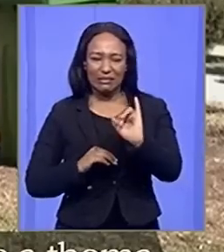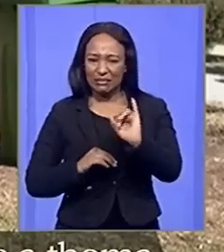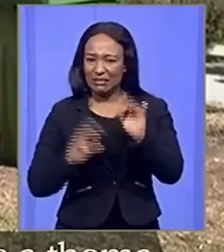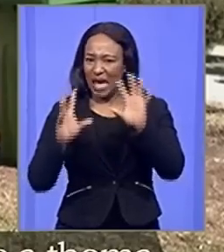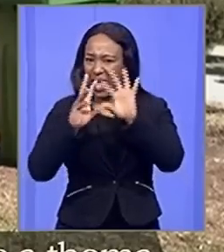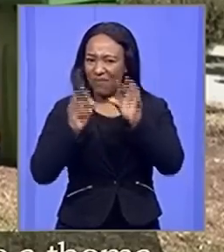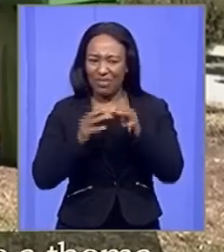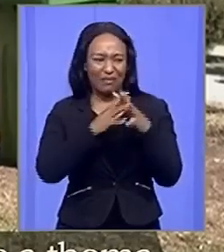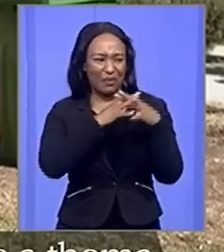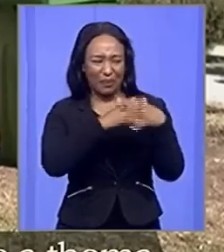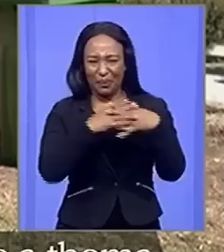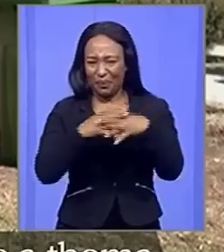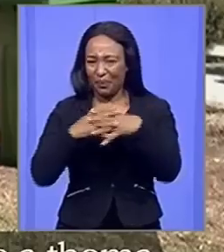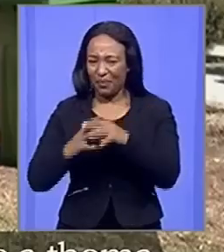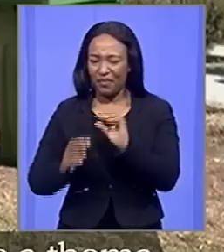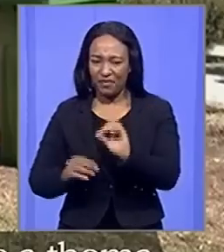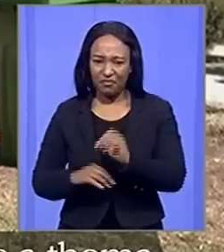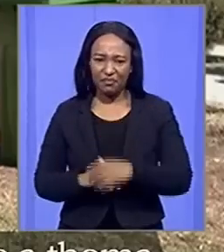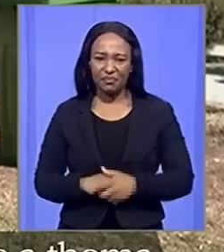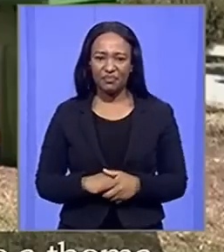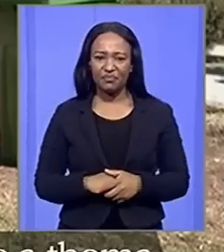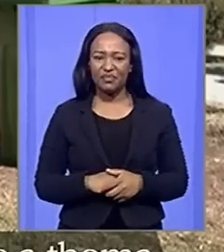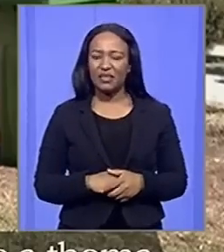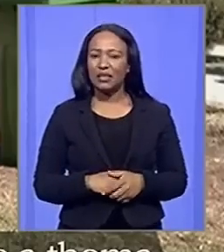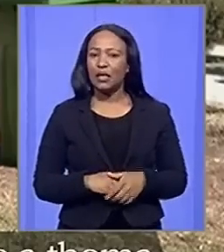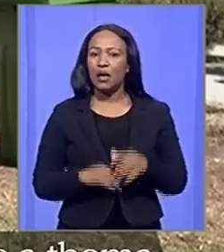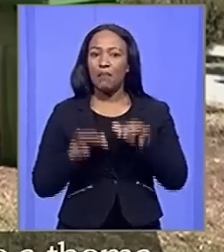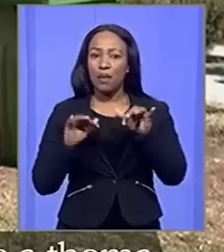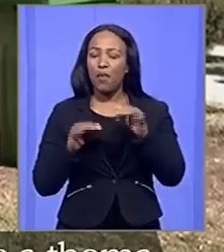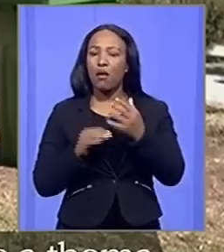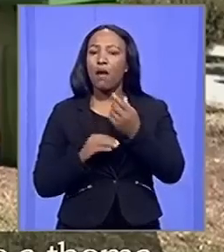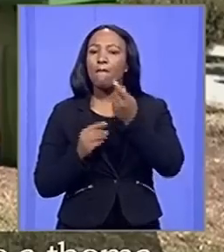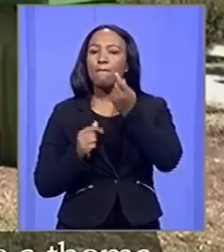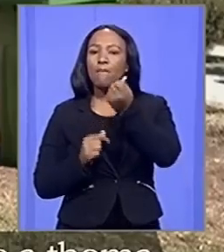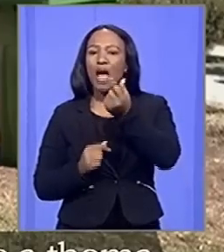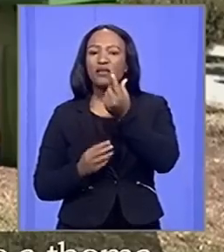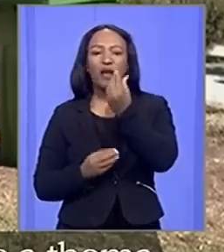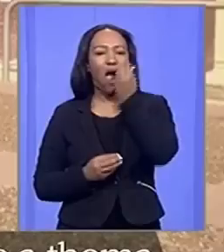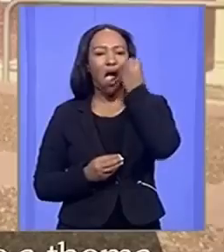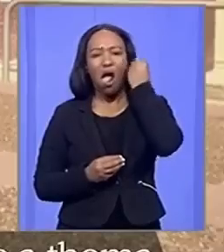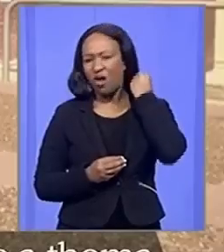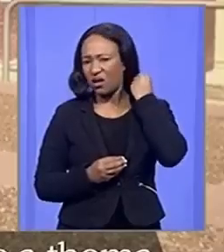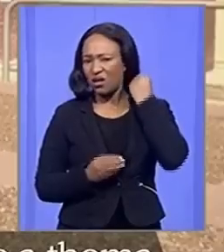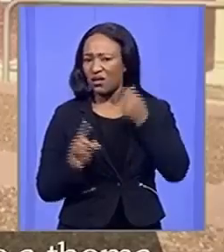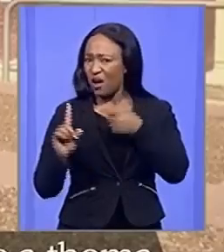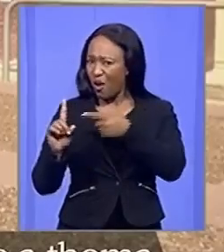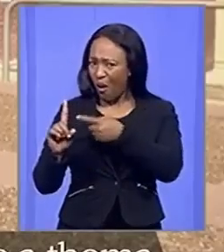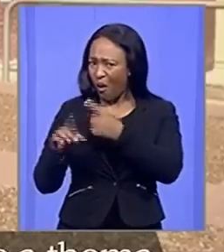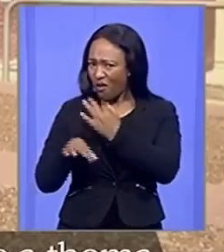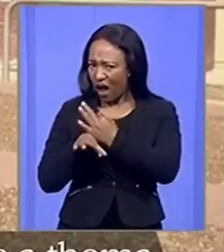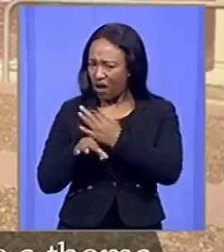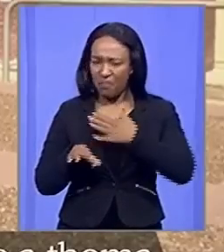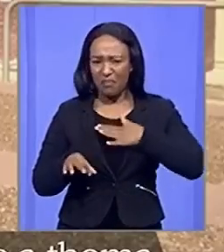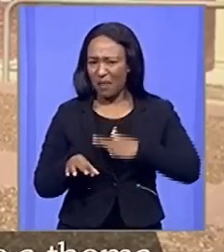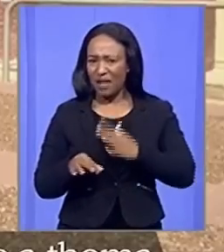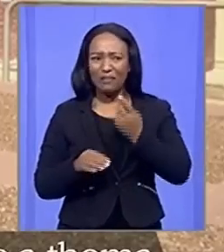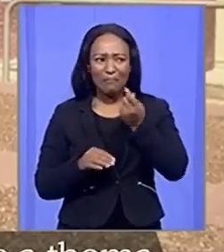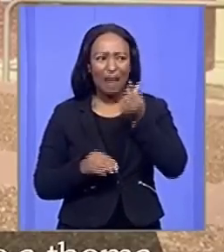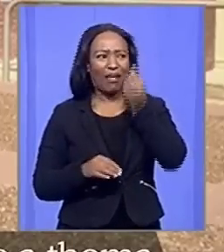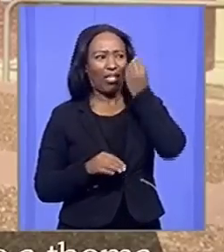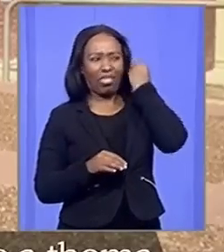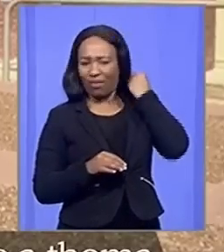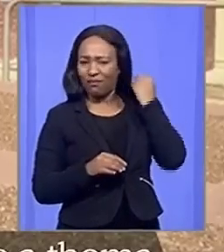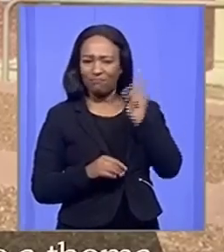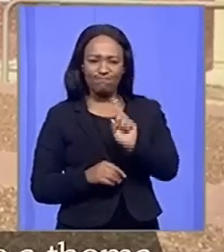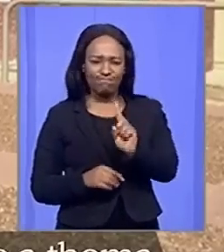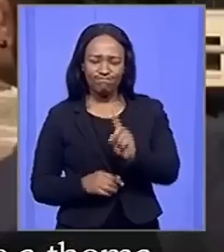tsogo go jwa madi ene ne re yona sa batle jalo Moitsanape wa dipolotiki go tswa